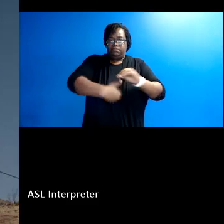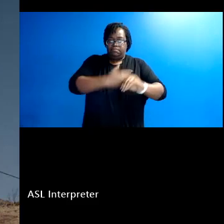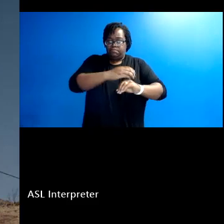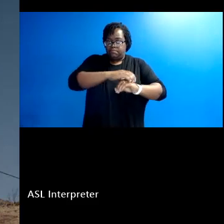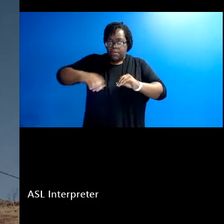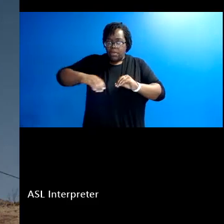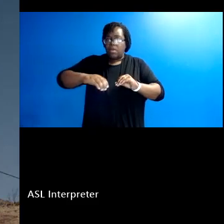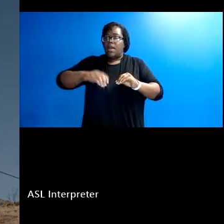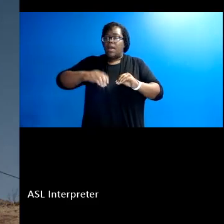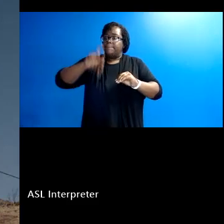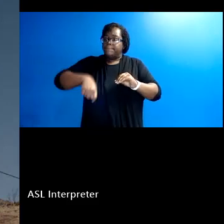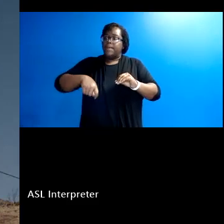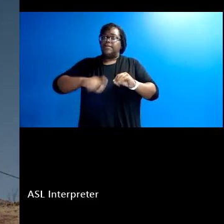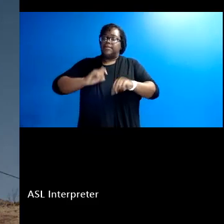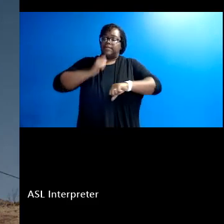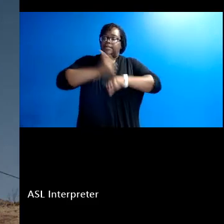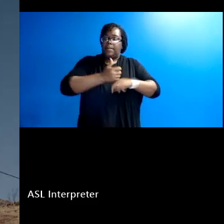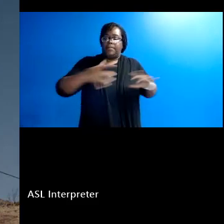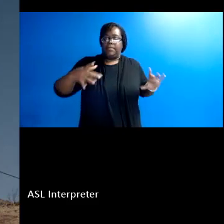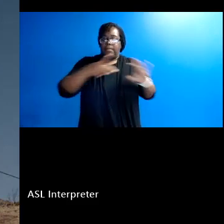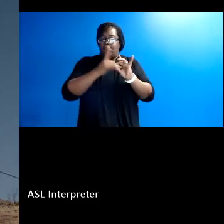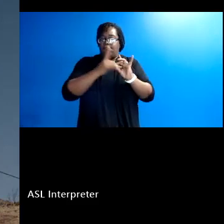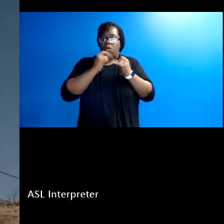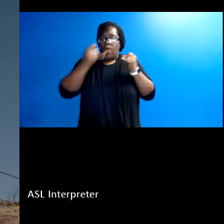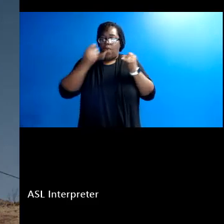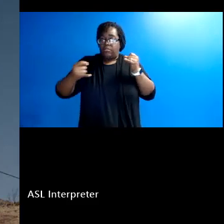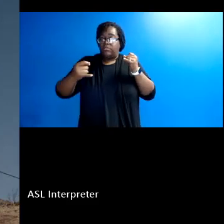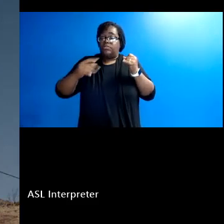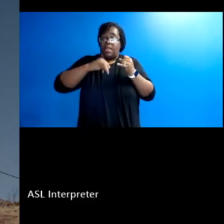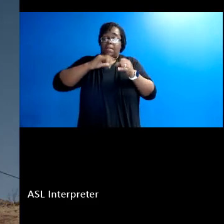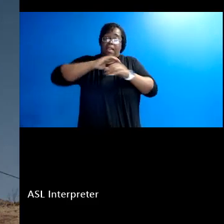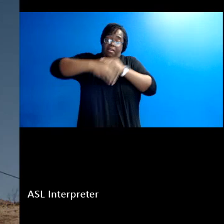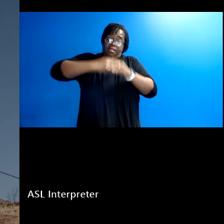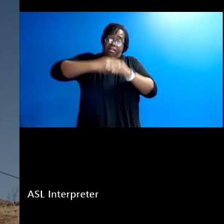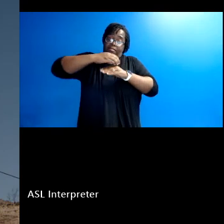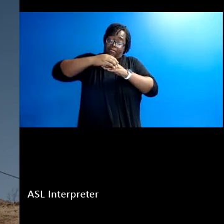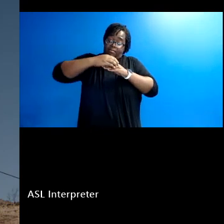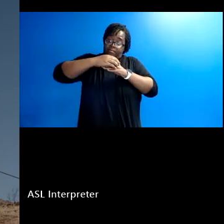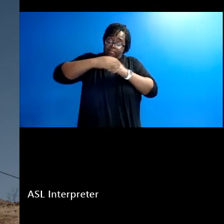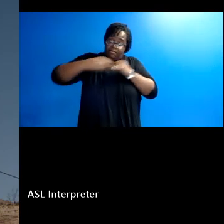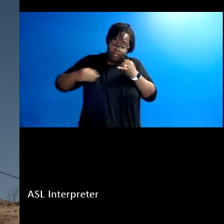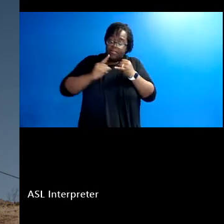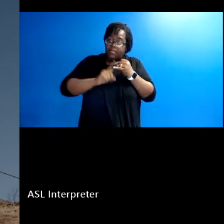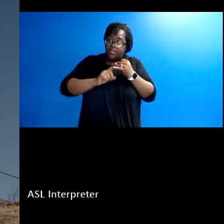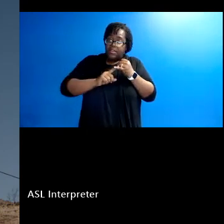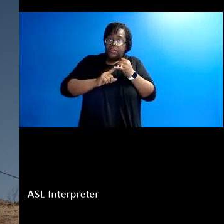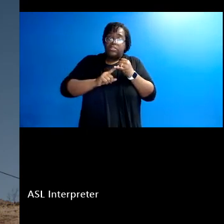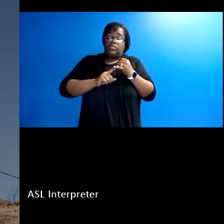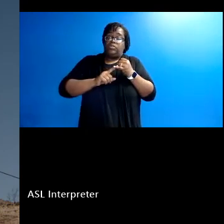that have to be made from wire. And so what you have to do is you have to strip that covering off. And so we're covering wherever we have